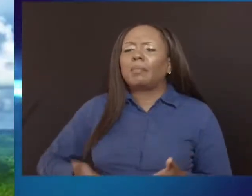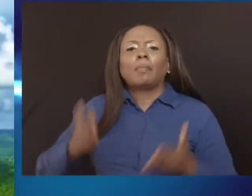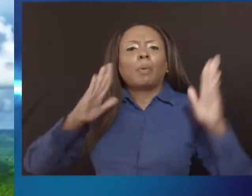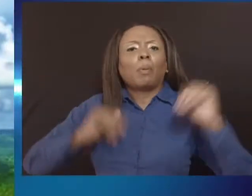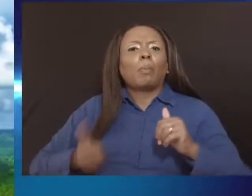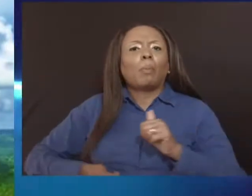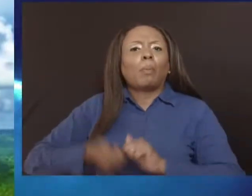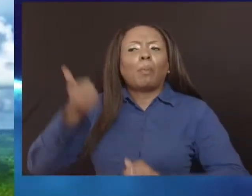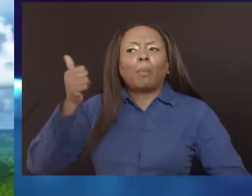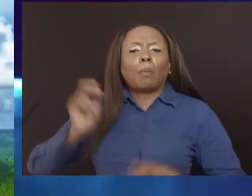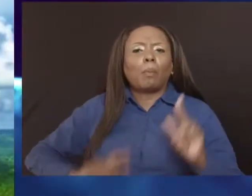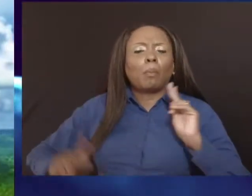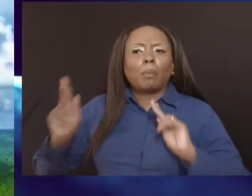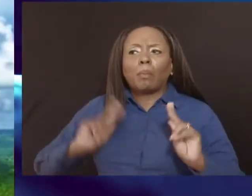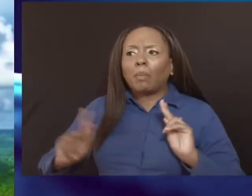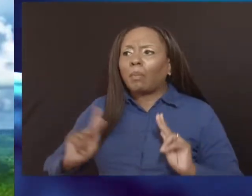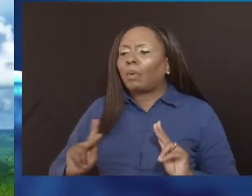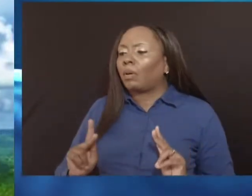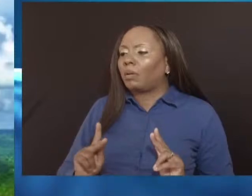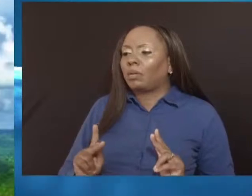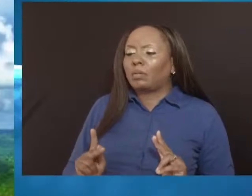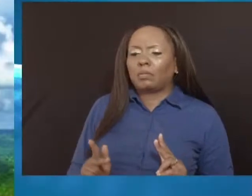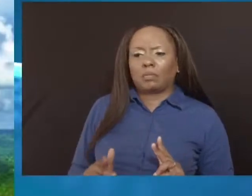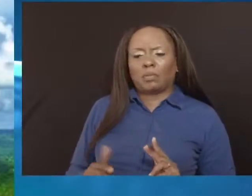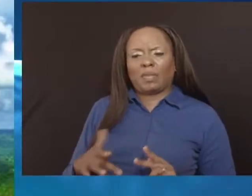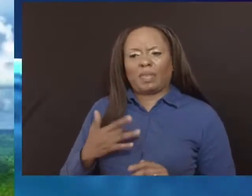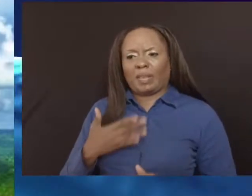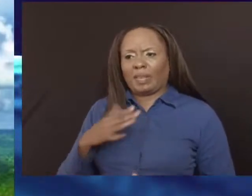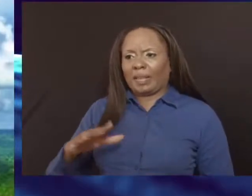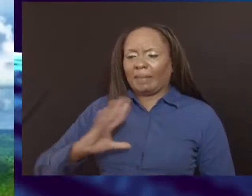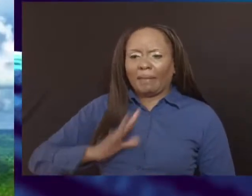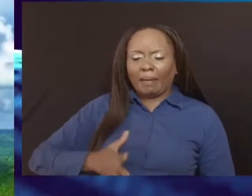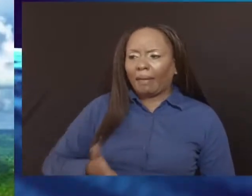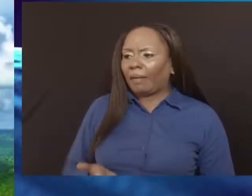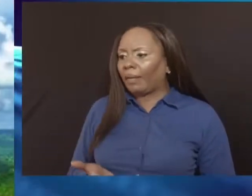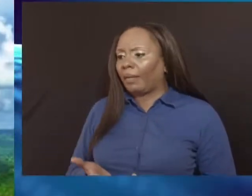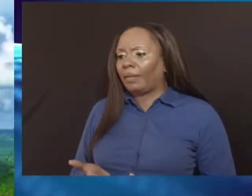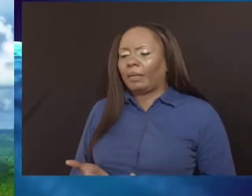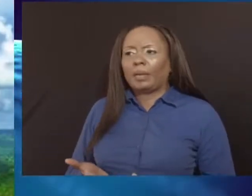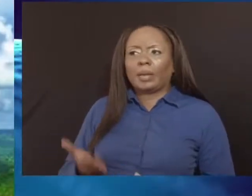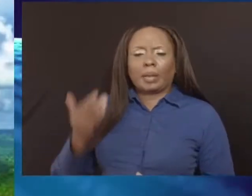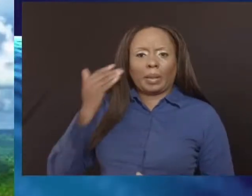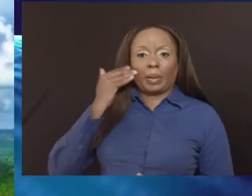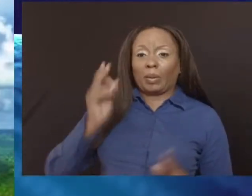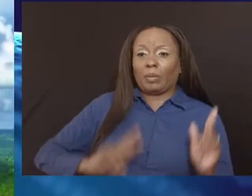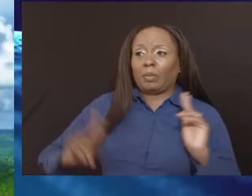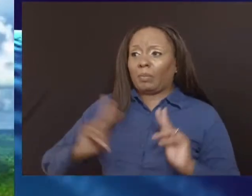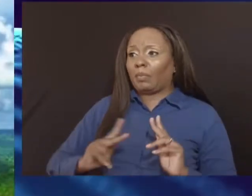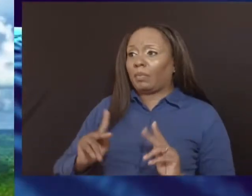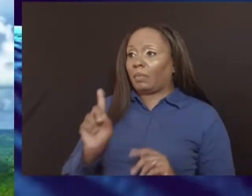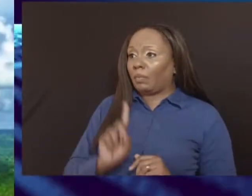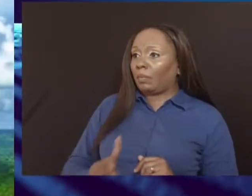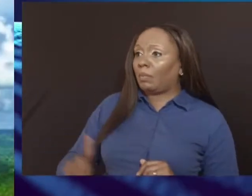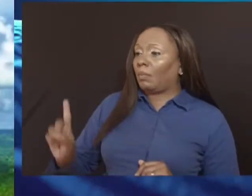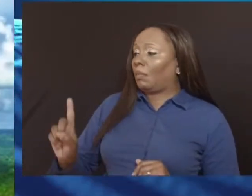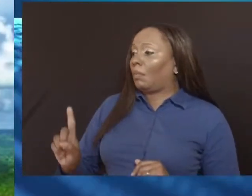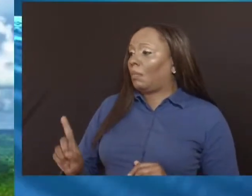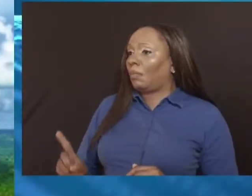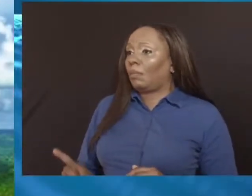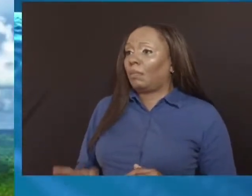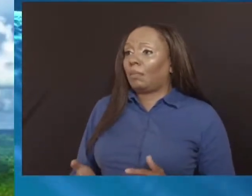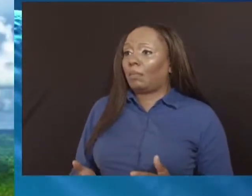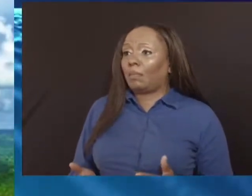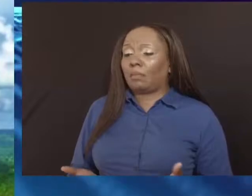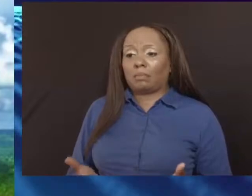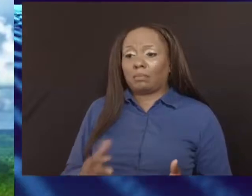majority of our persons would be, and we know that this is the case for COVID, where persons can present asymptomatically